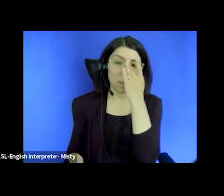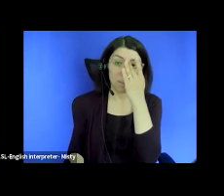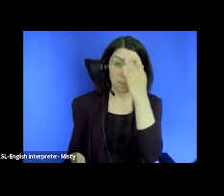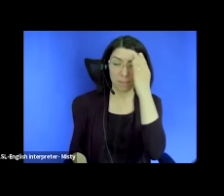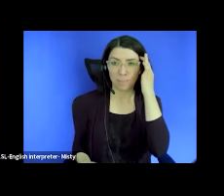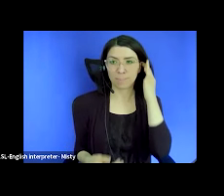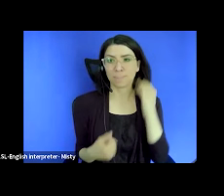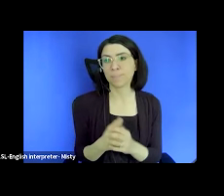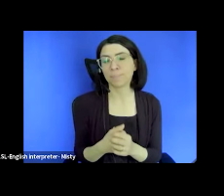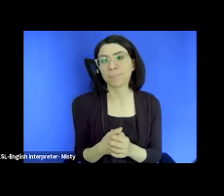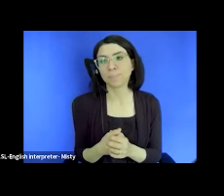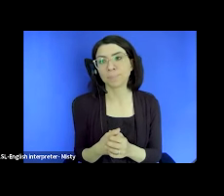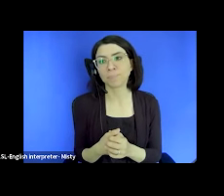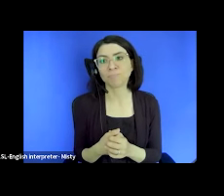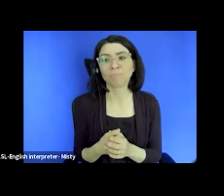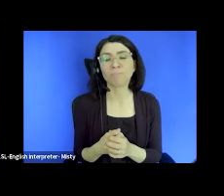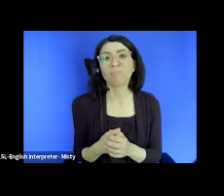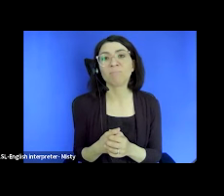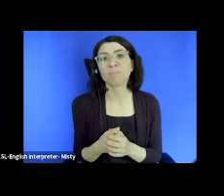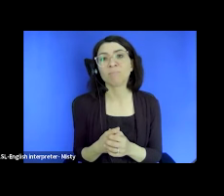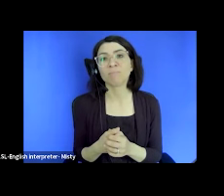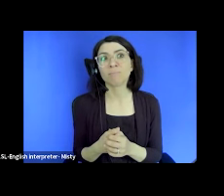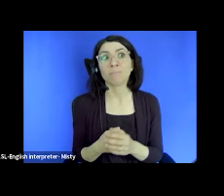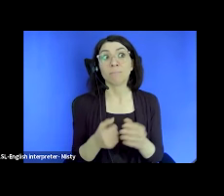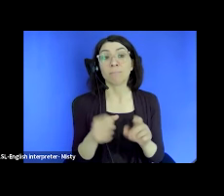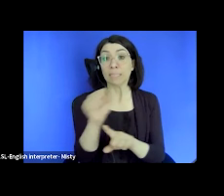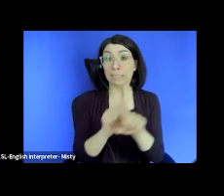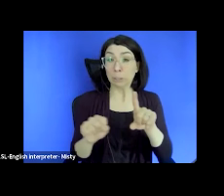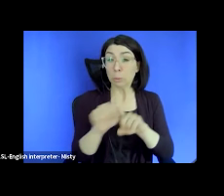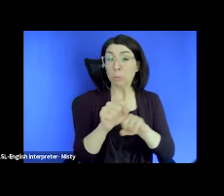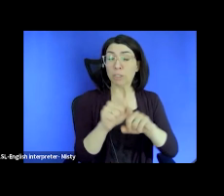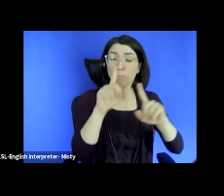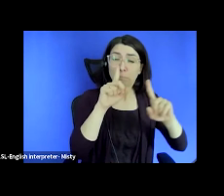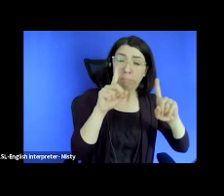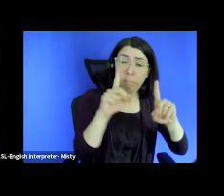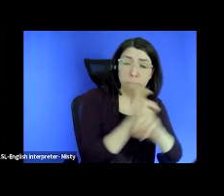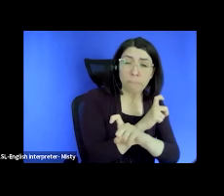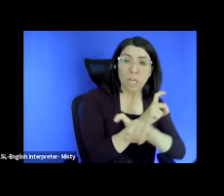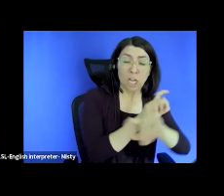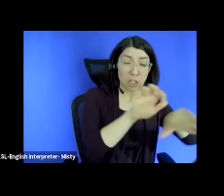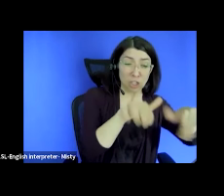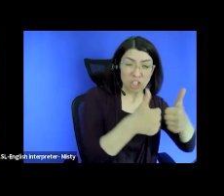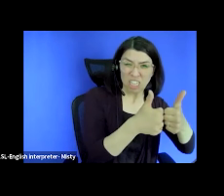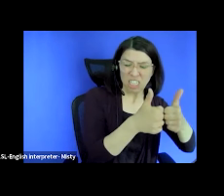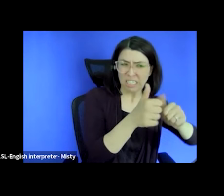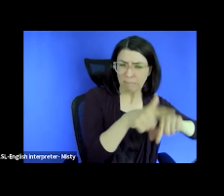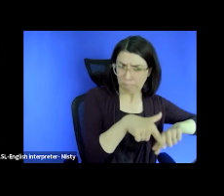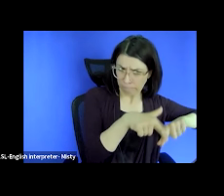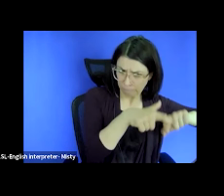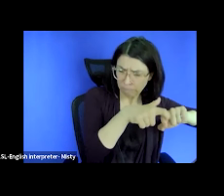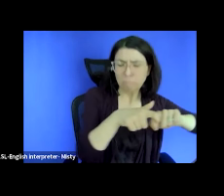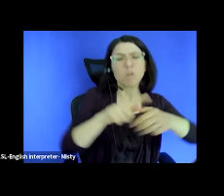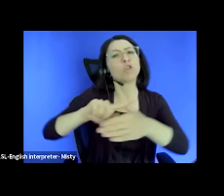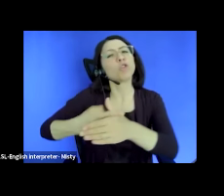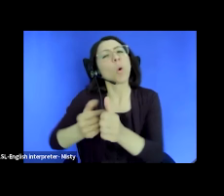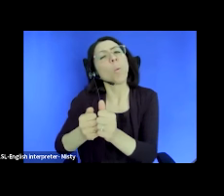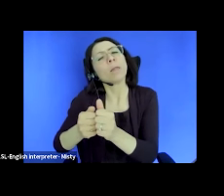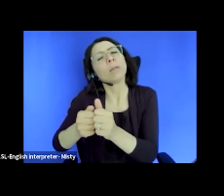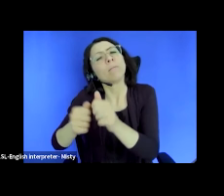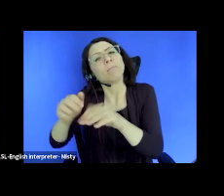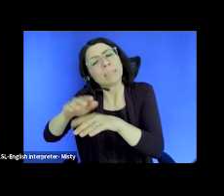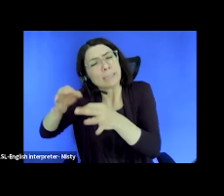of more challenging situations, you want to make sure that it's not going to deter us from ever doing it again. So we look at things like